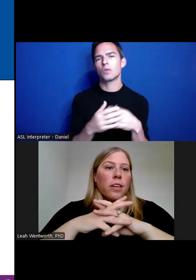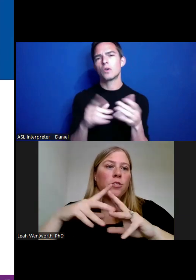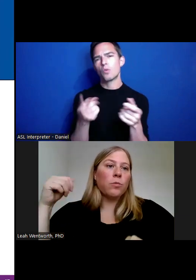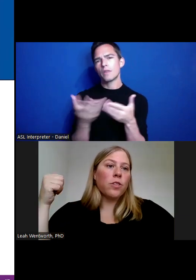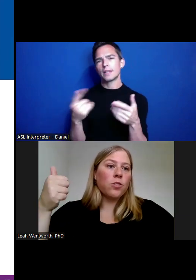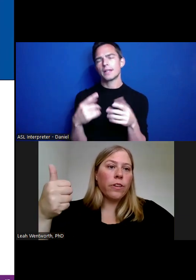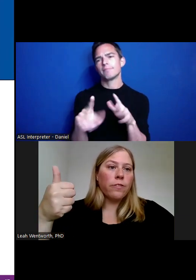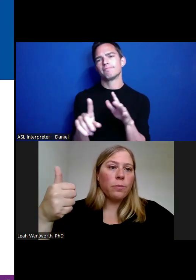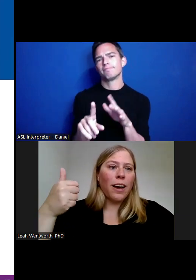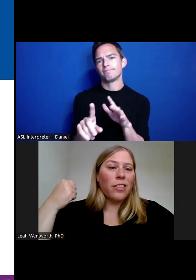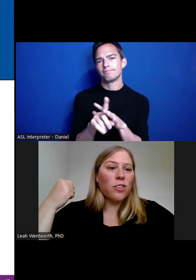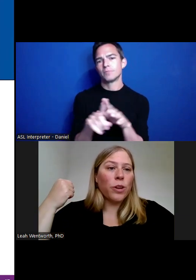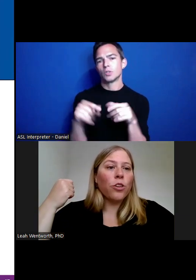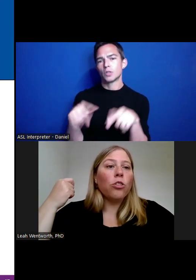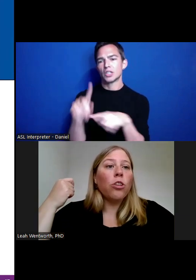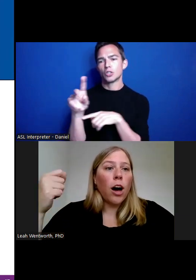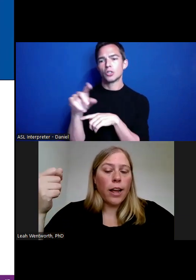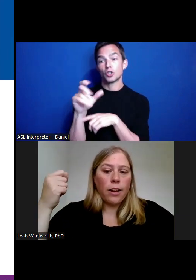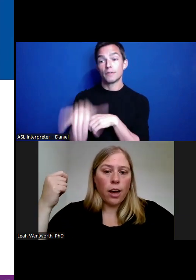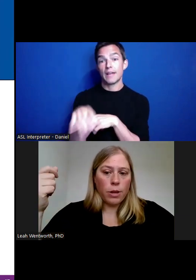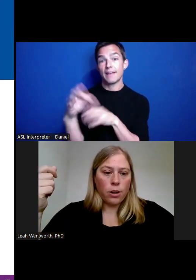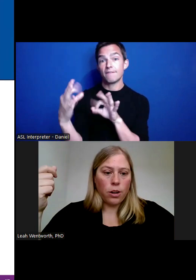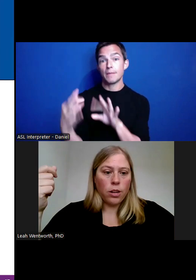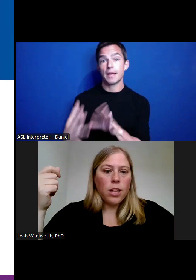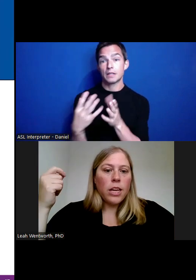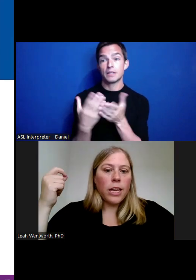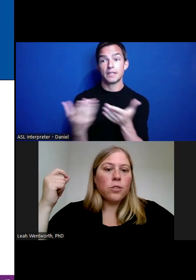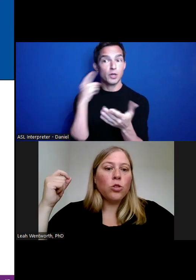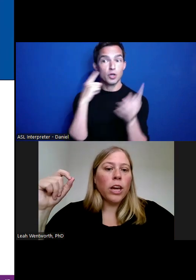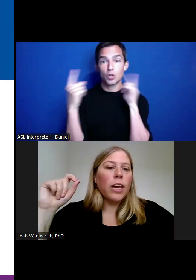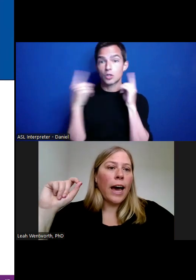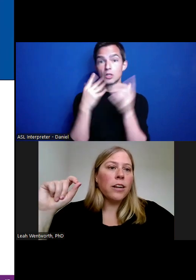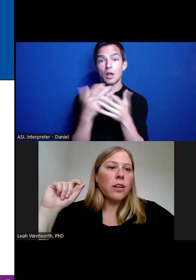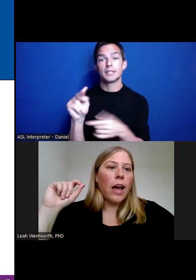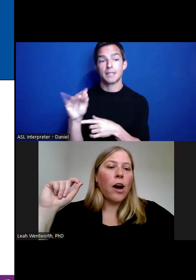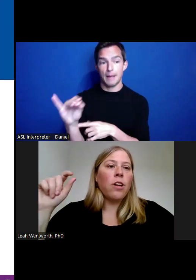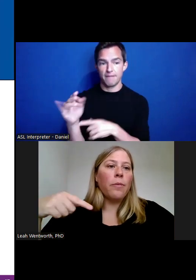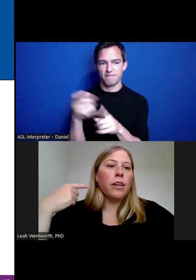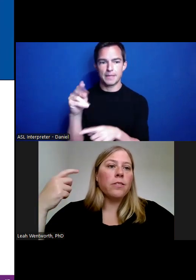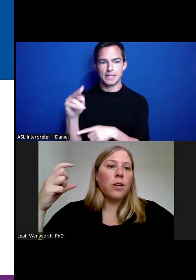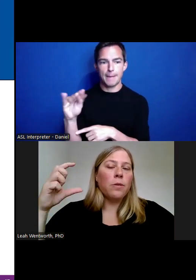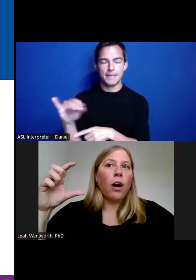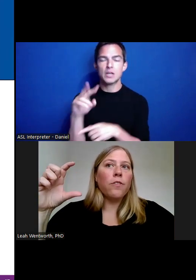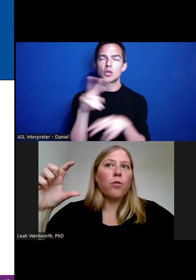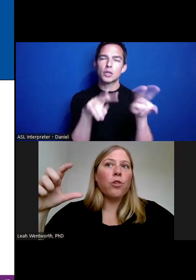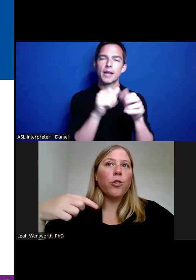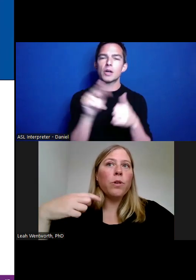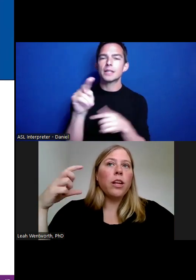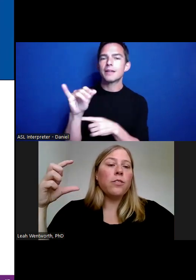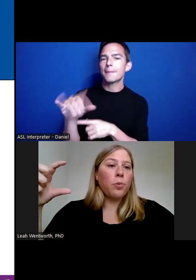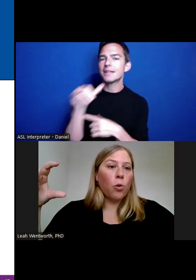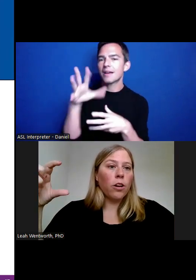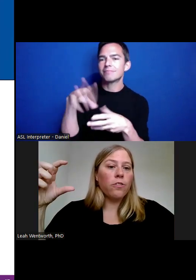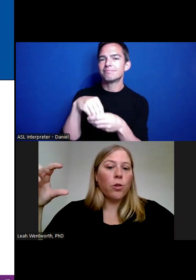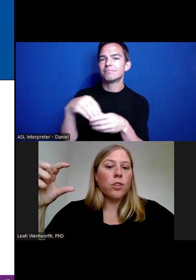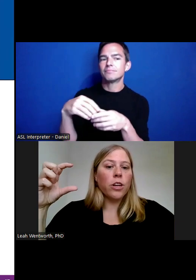come across in terms of the survey feedback and things we heard a lot at NAMICon is looking at how NAMI is in part of the recruitment